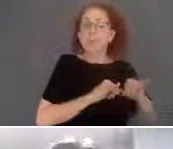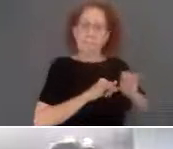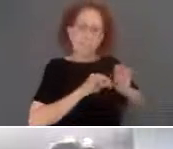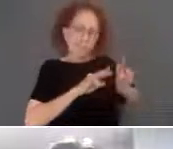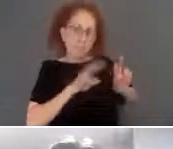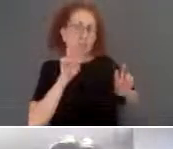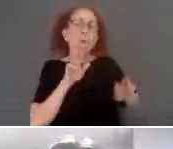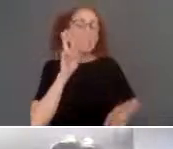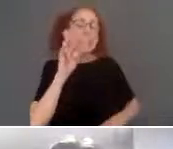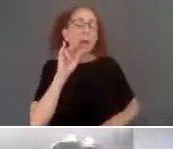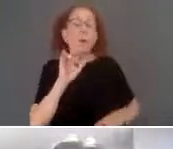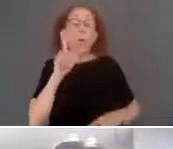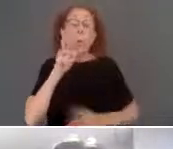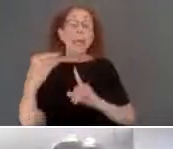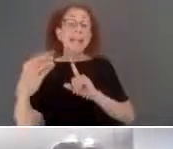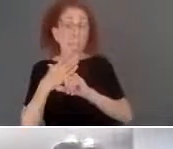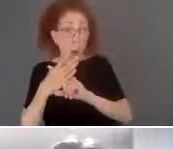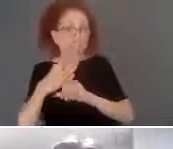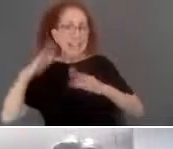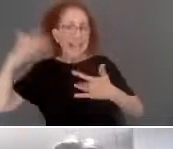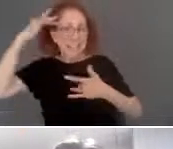sick. Next slide.